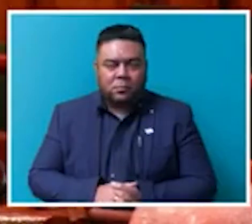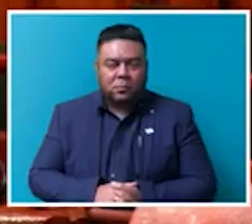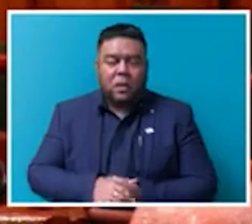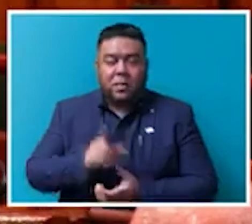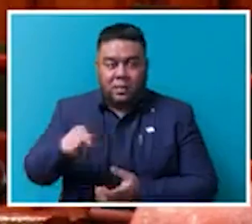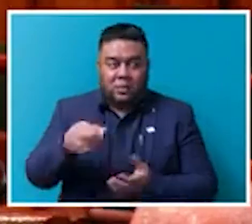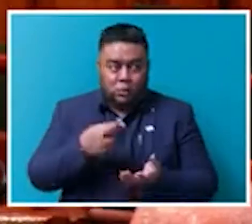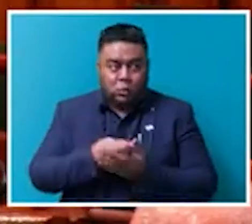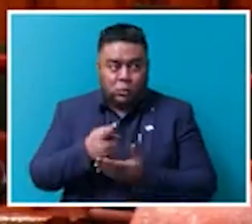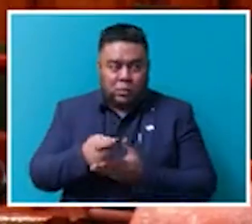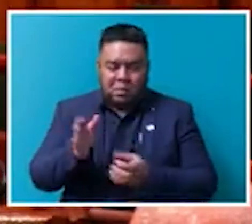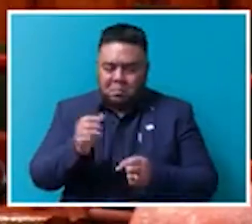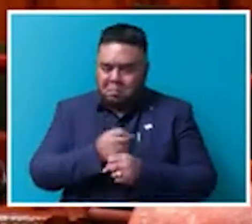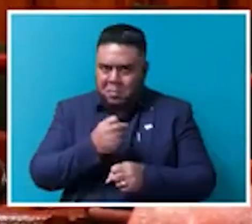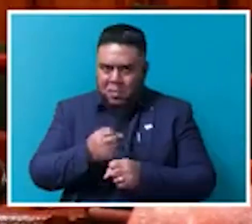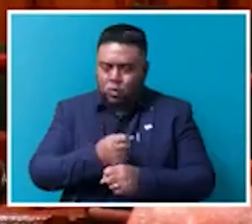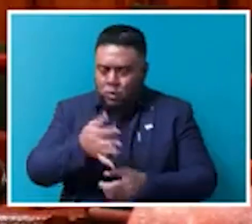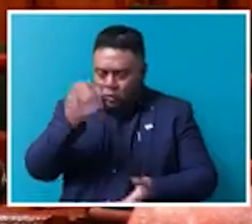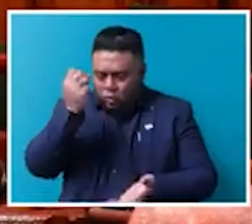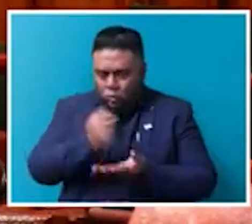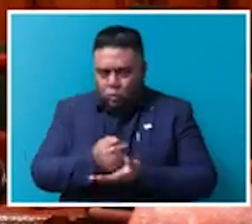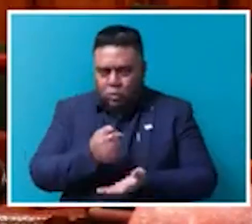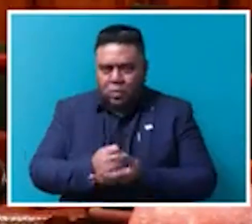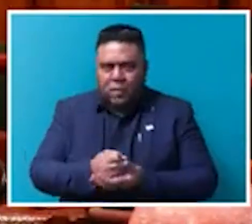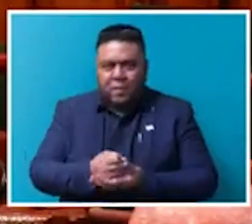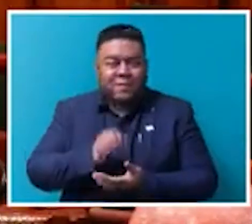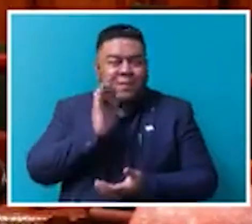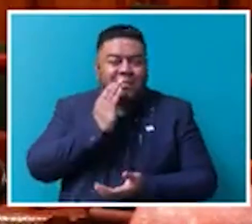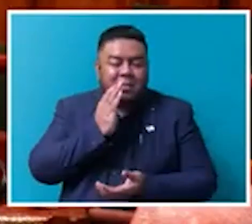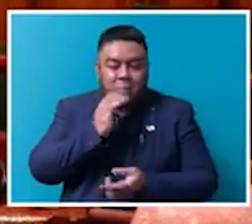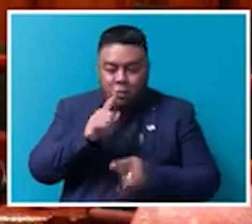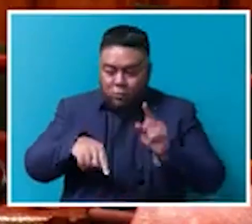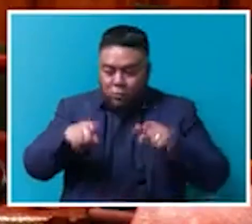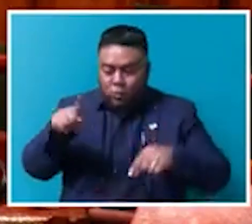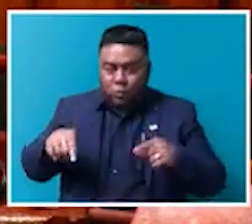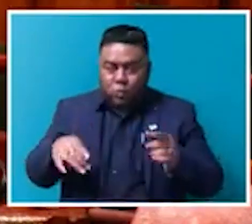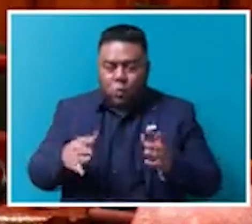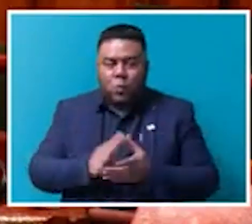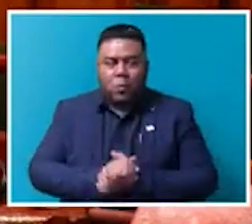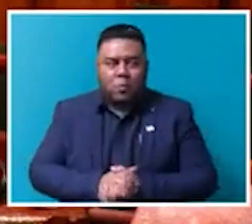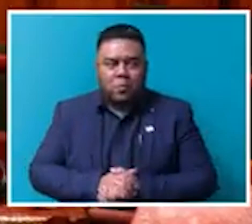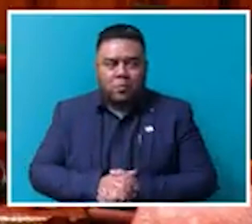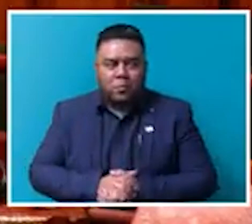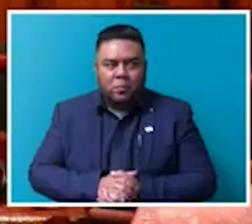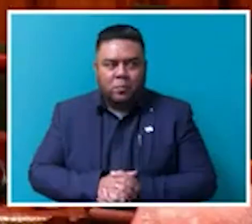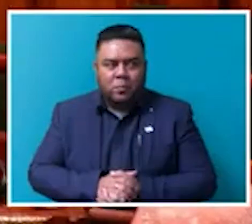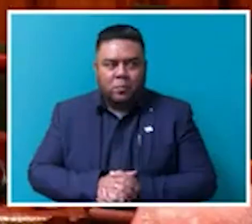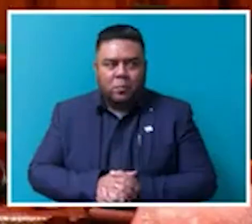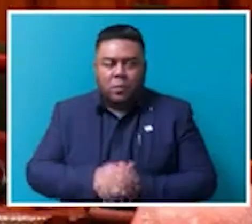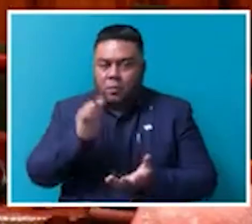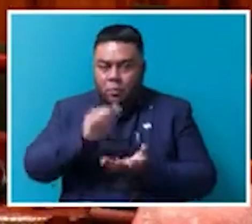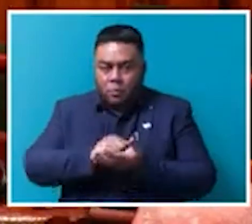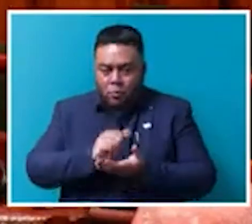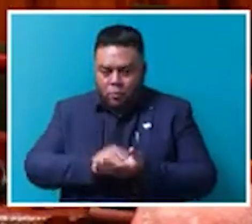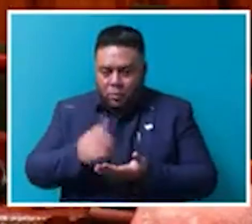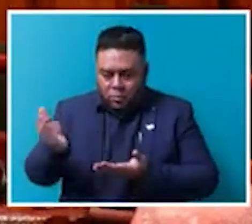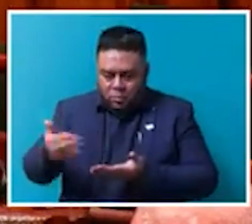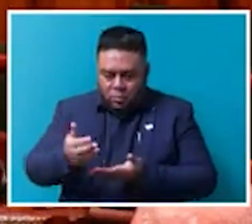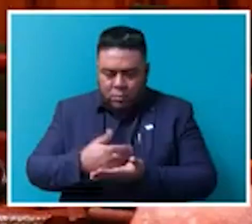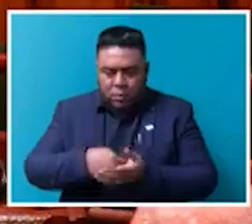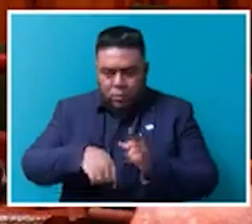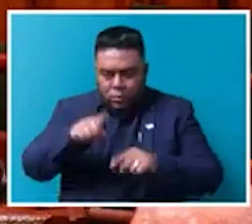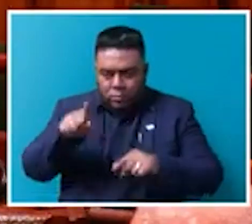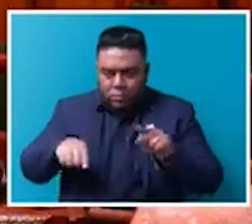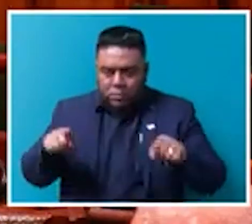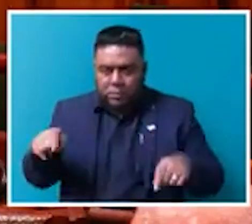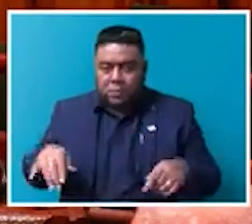made just to ensure that there is a little bit of orderly collection of books. That place that we